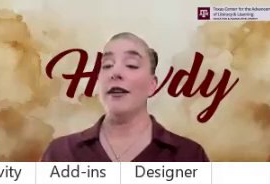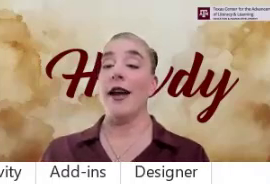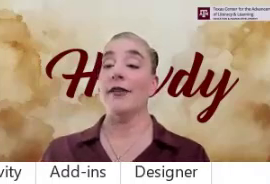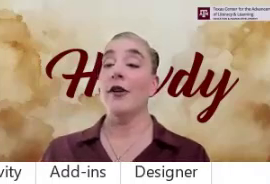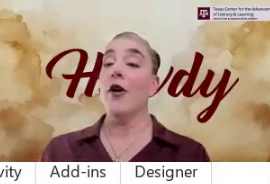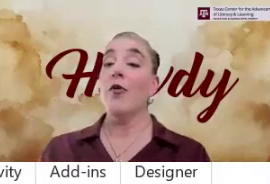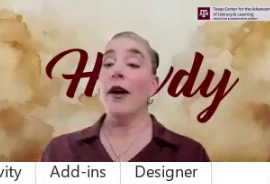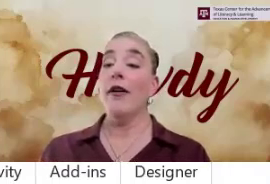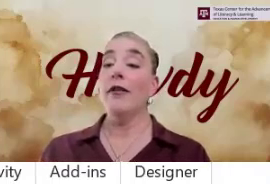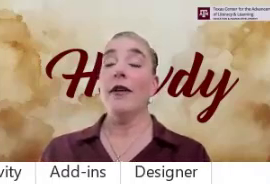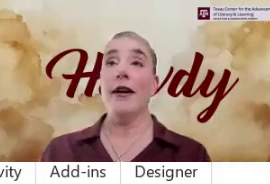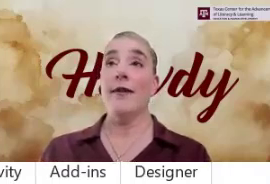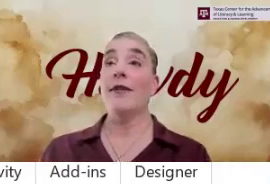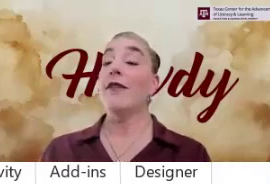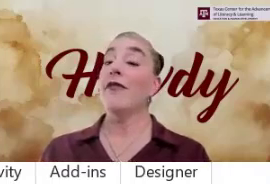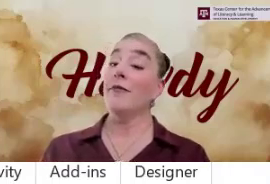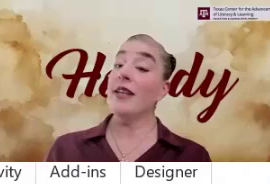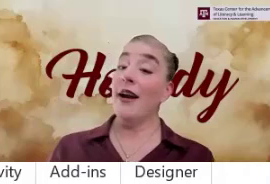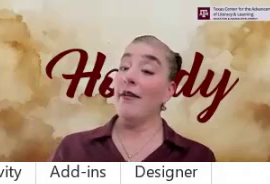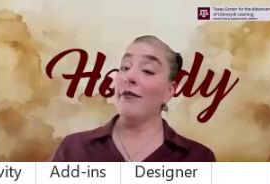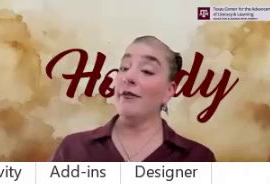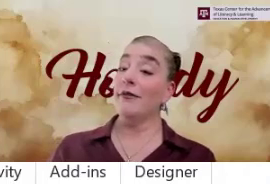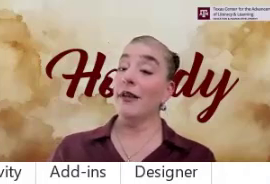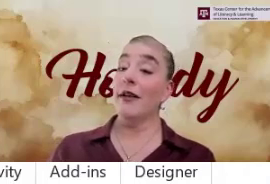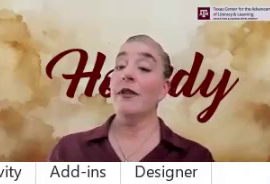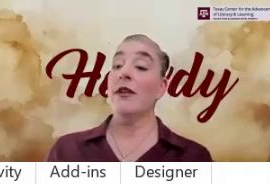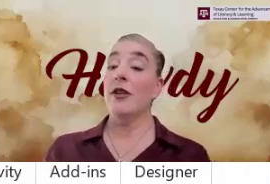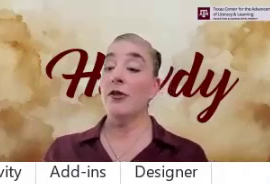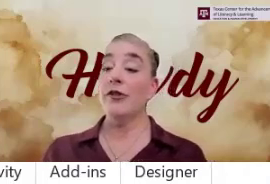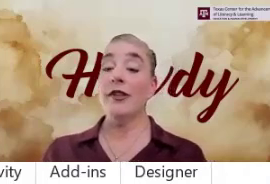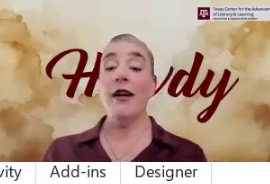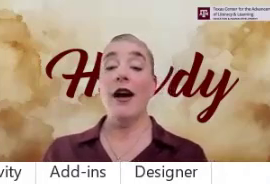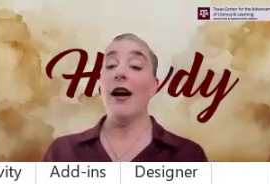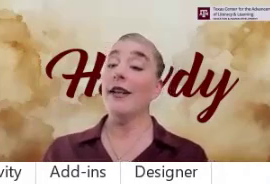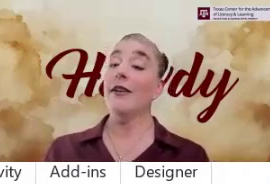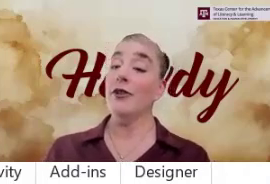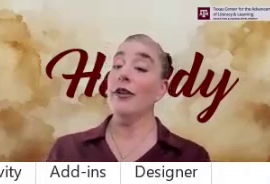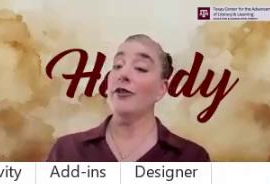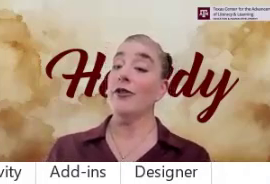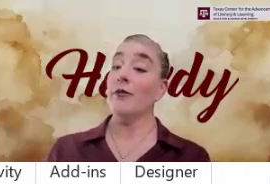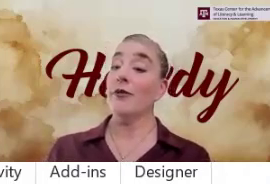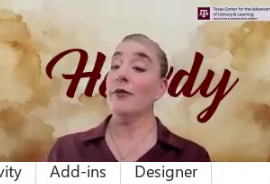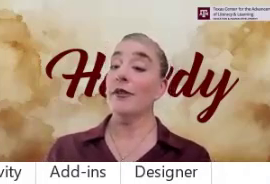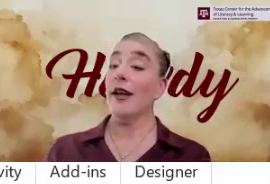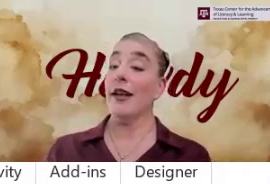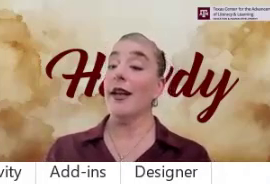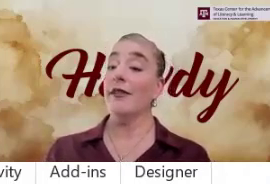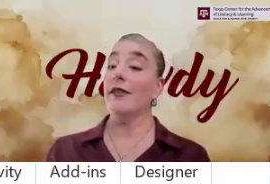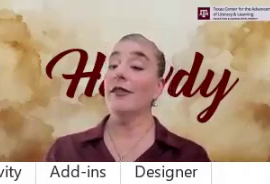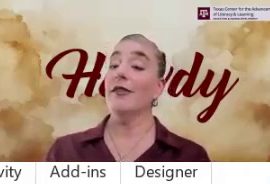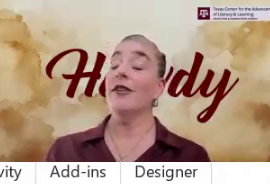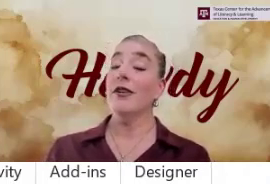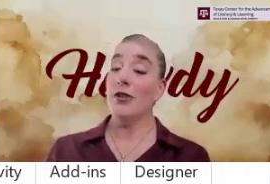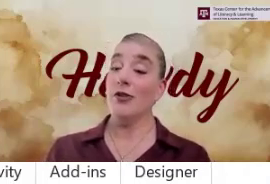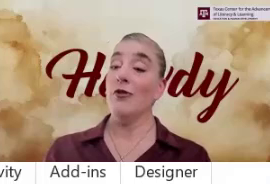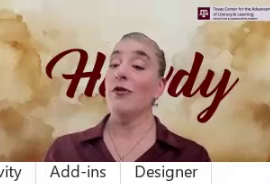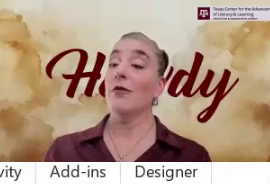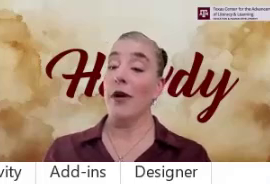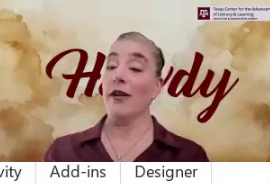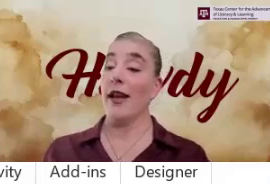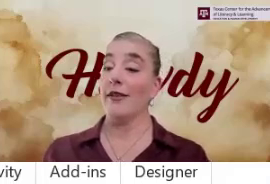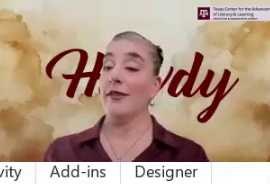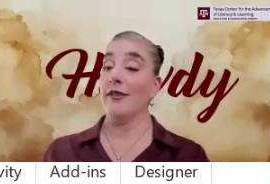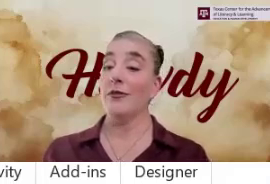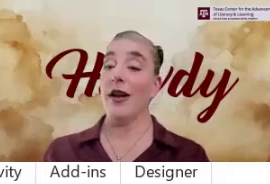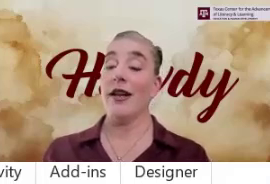listen to podcasts. Well, if I'm deaf, Houston, I need a transcript because I can't listen to